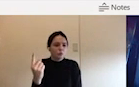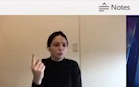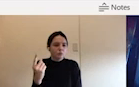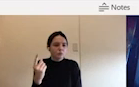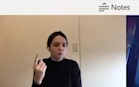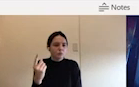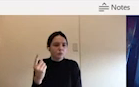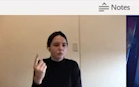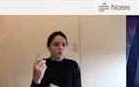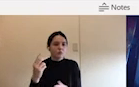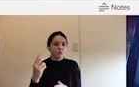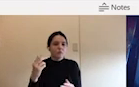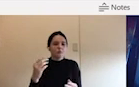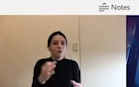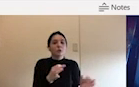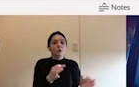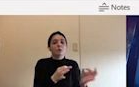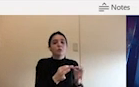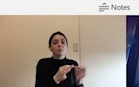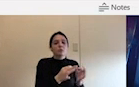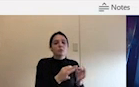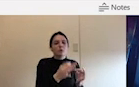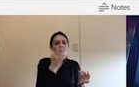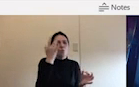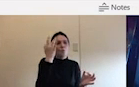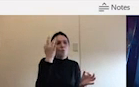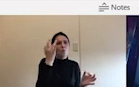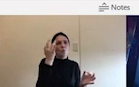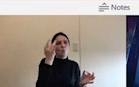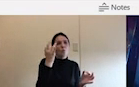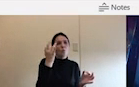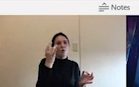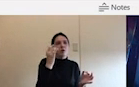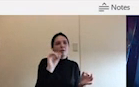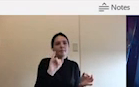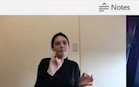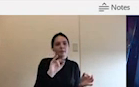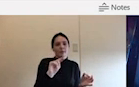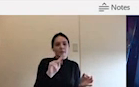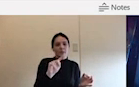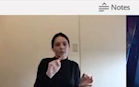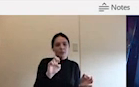well, why do we work with integers? What is